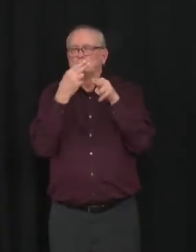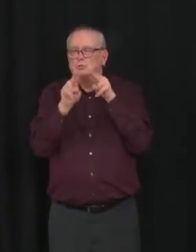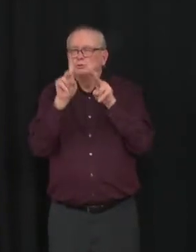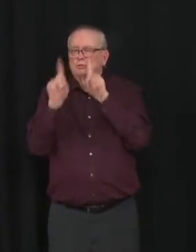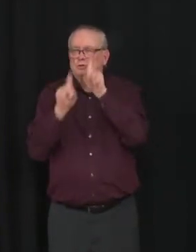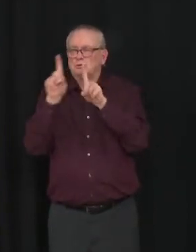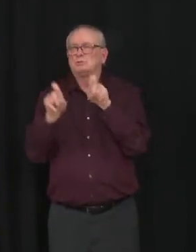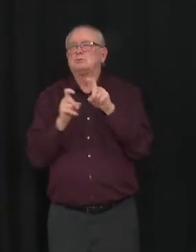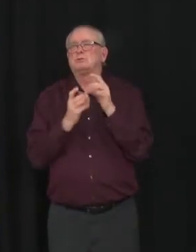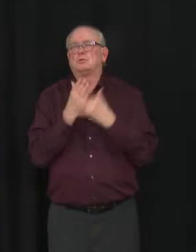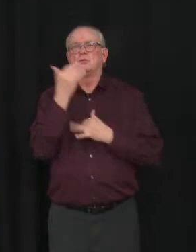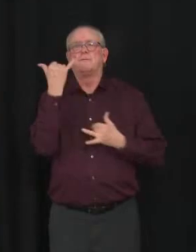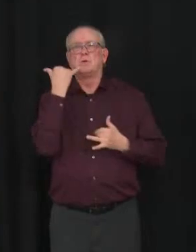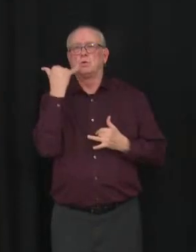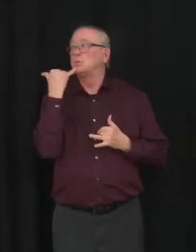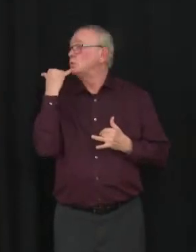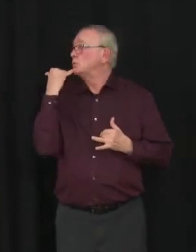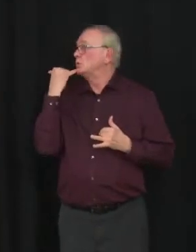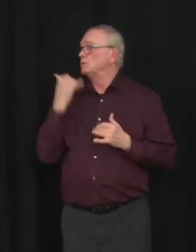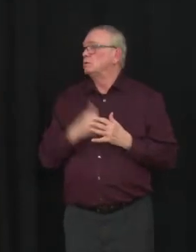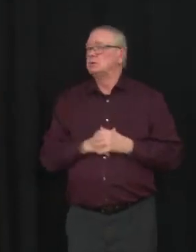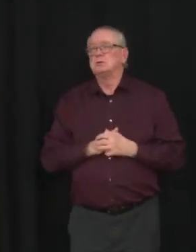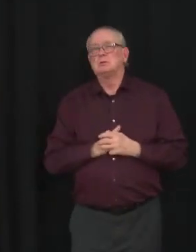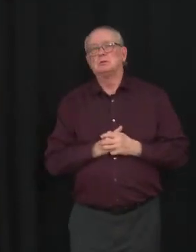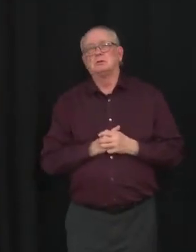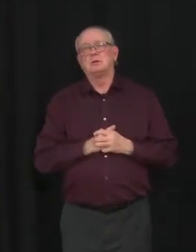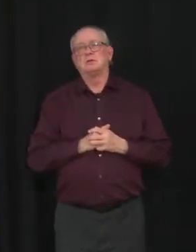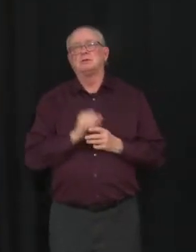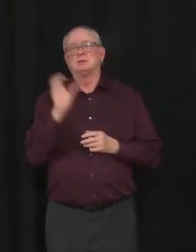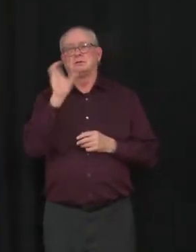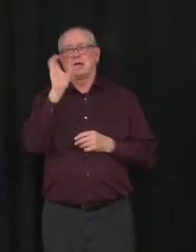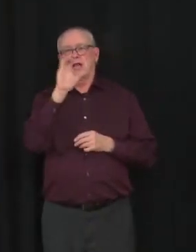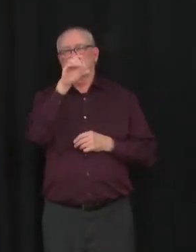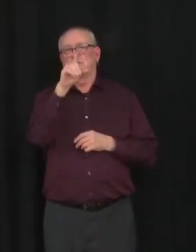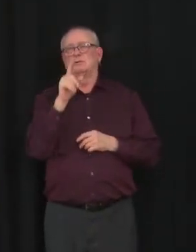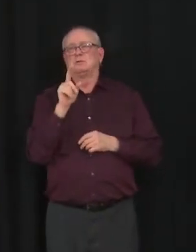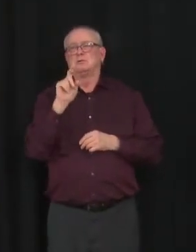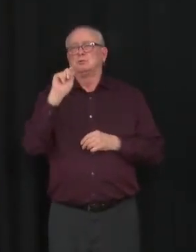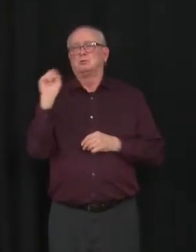have one on the floor in Calgary, so we'll start there and then we'll move to the phones.